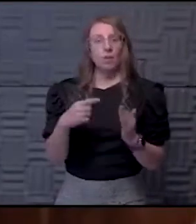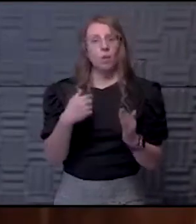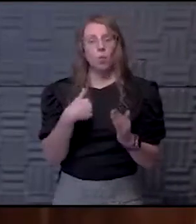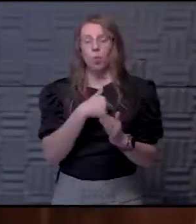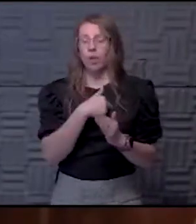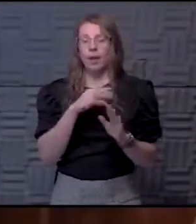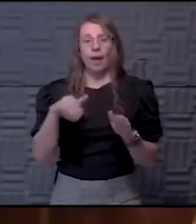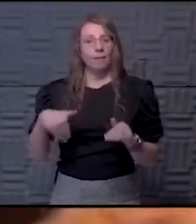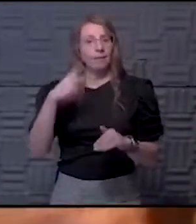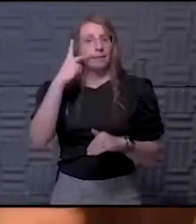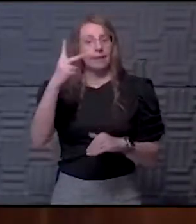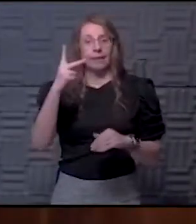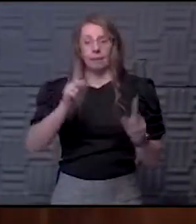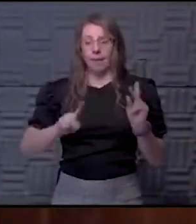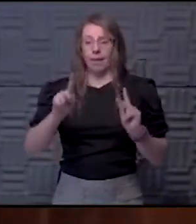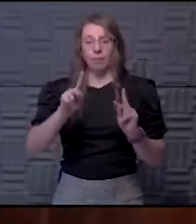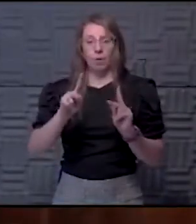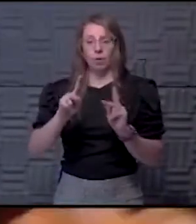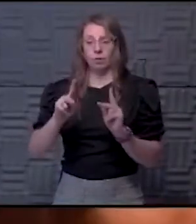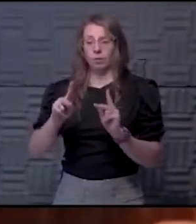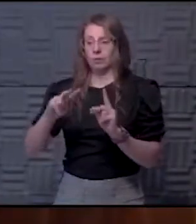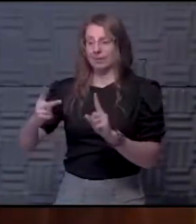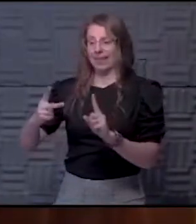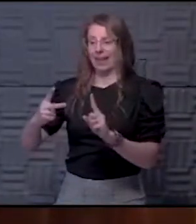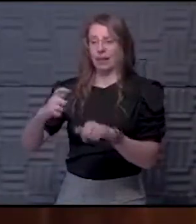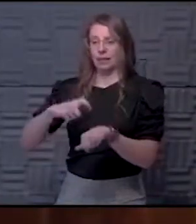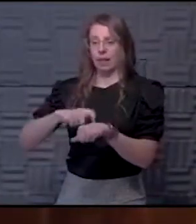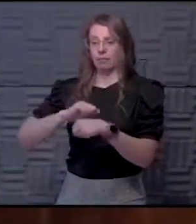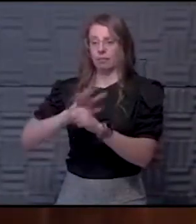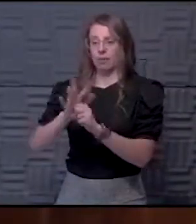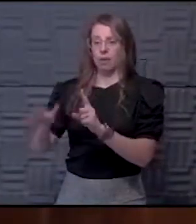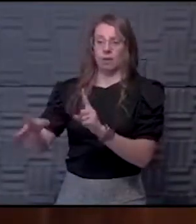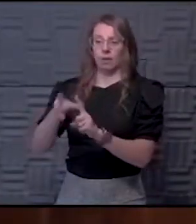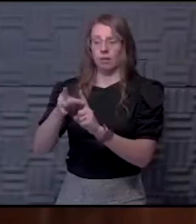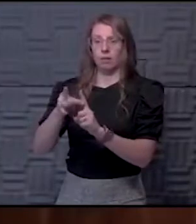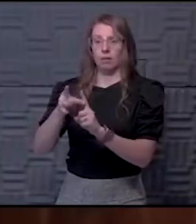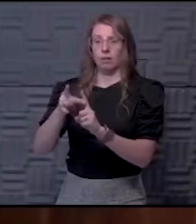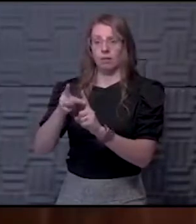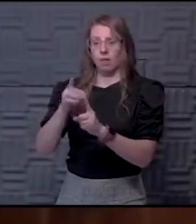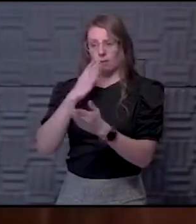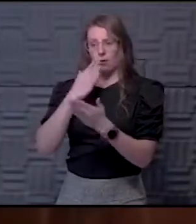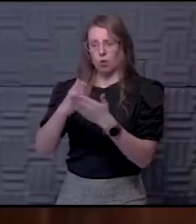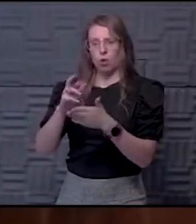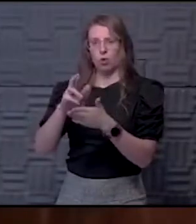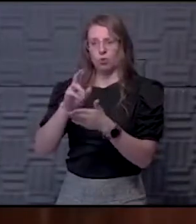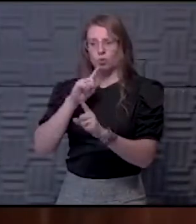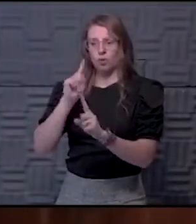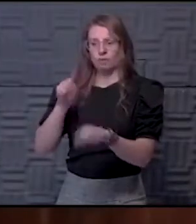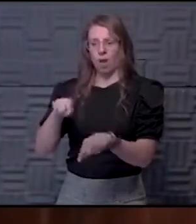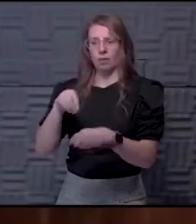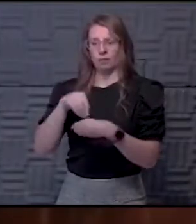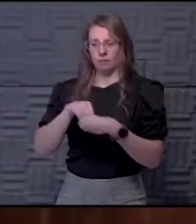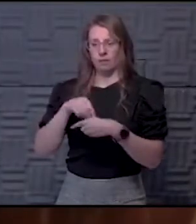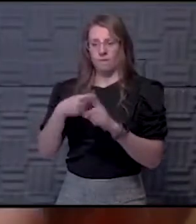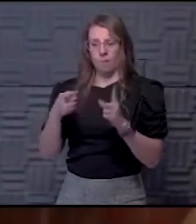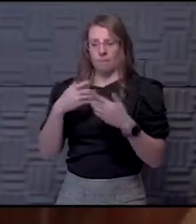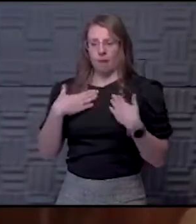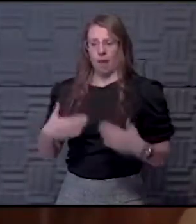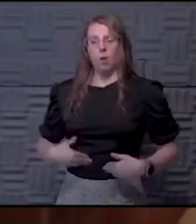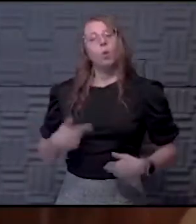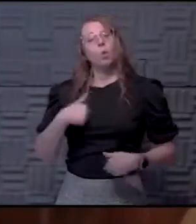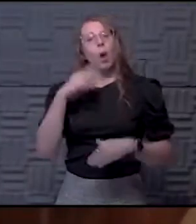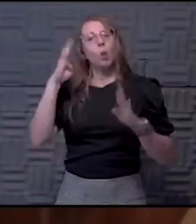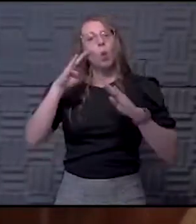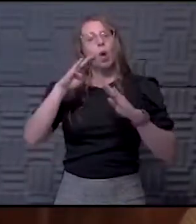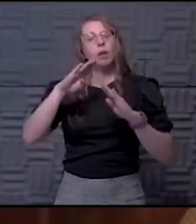seen people get reinfected who have had documented good responses. Now, we're worried that over time,